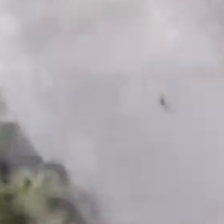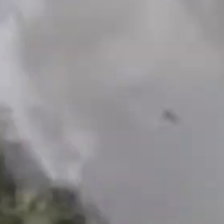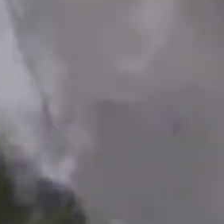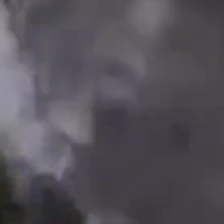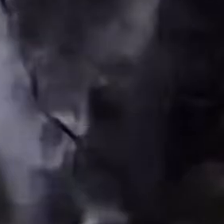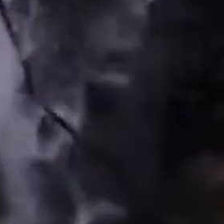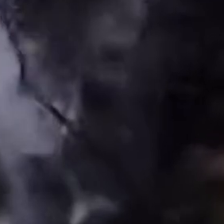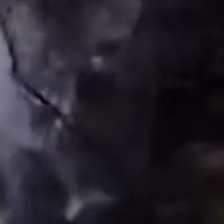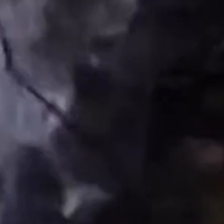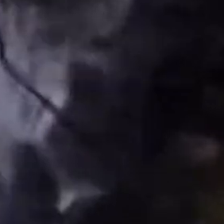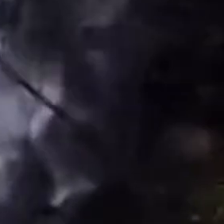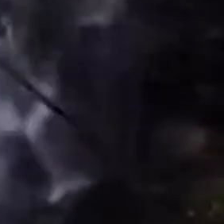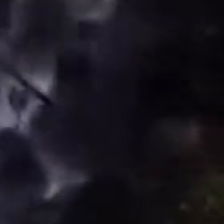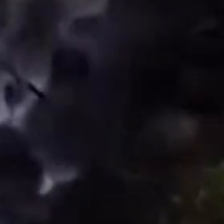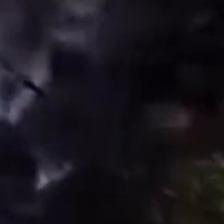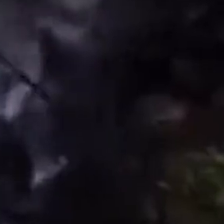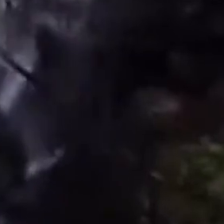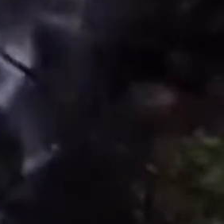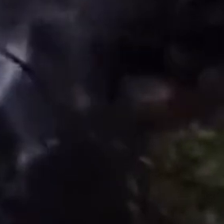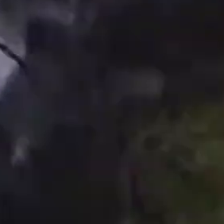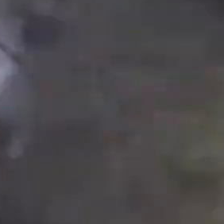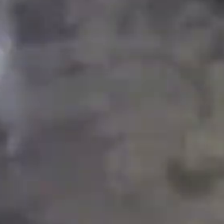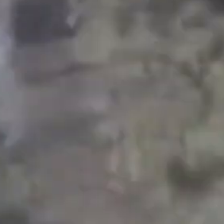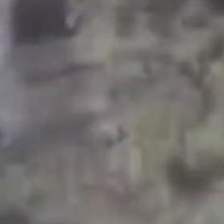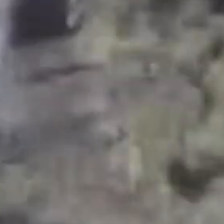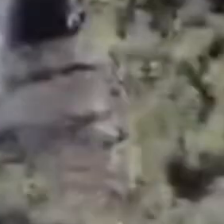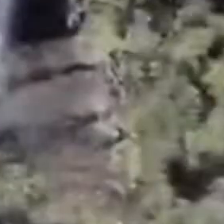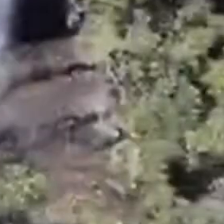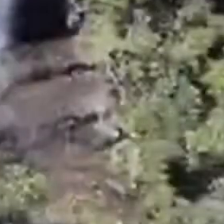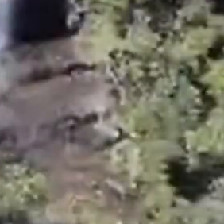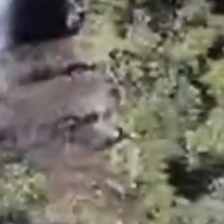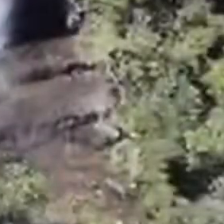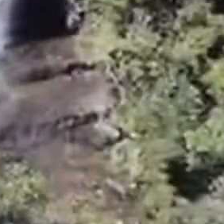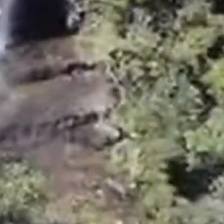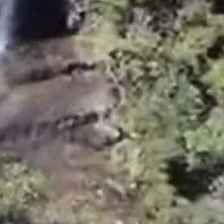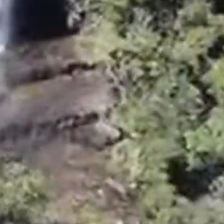nothing tear us apart.